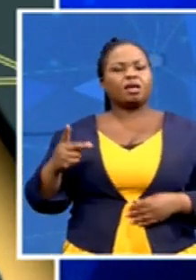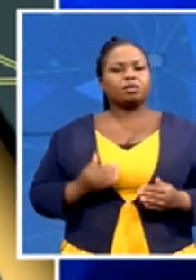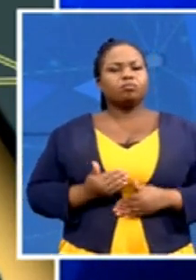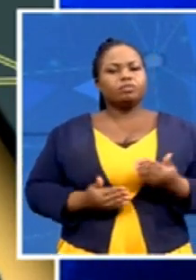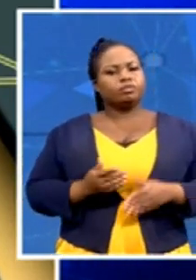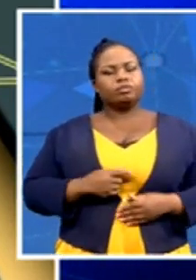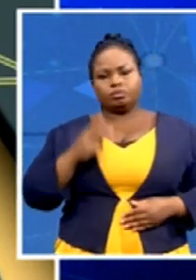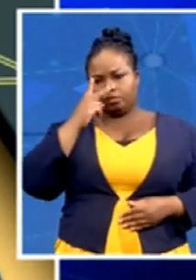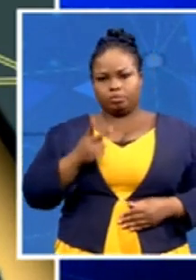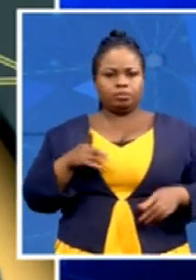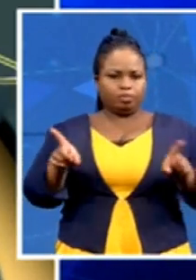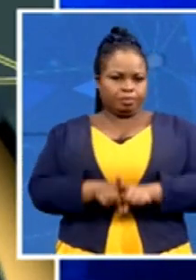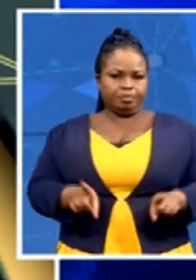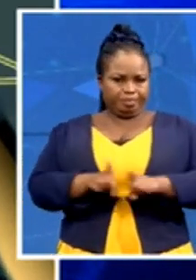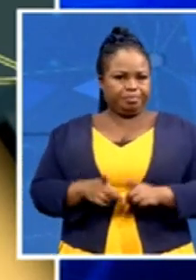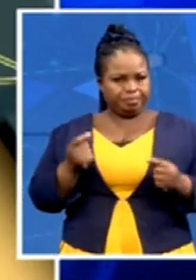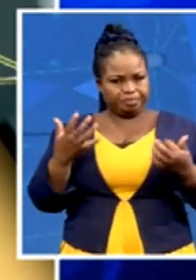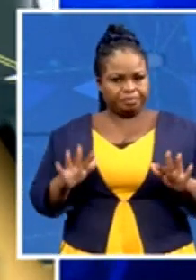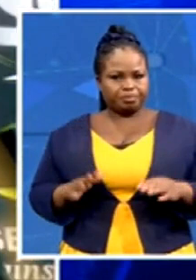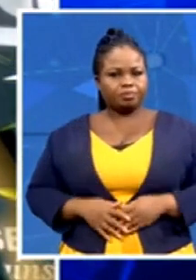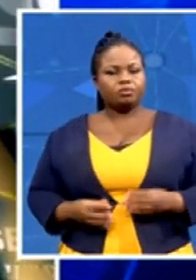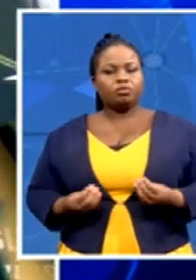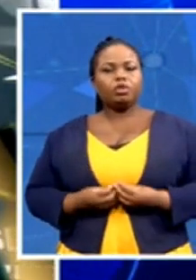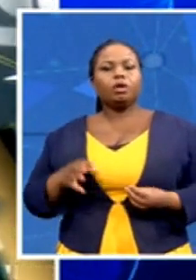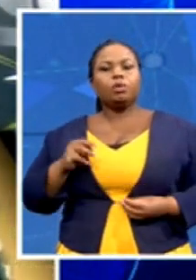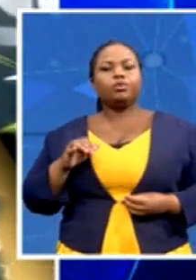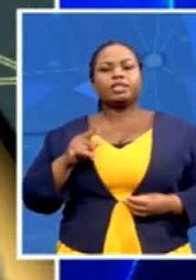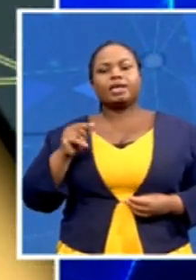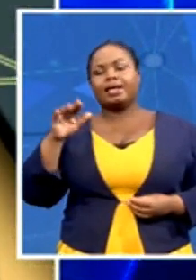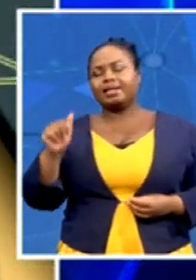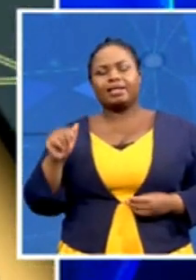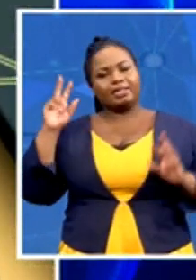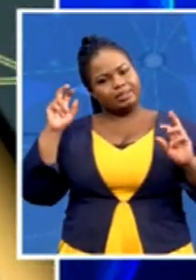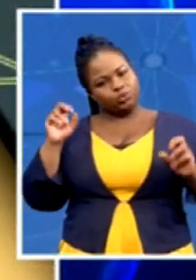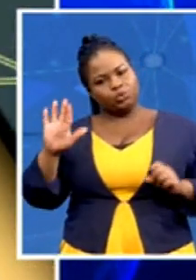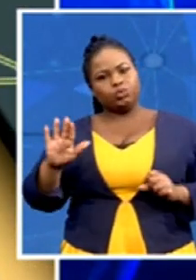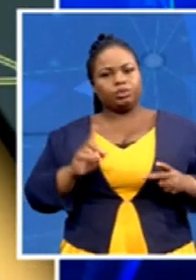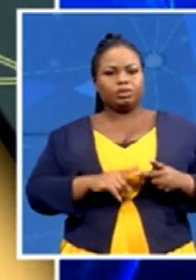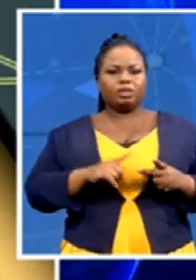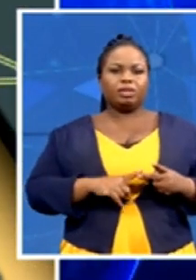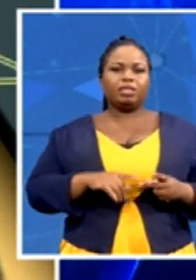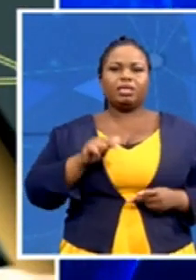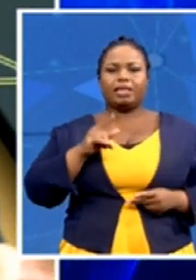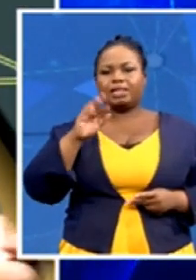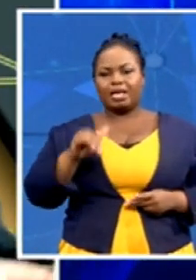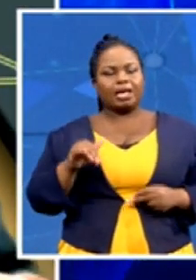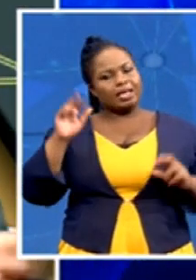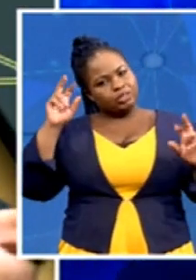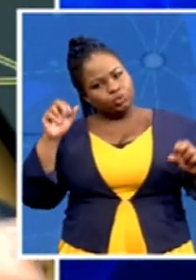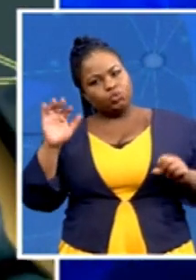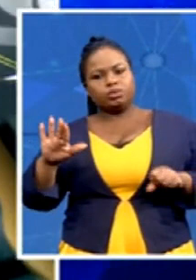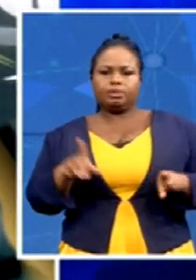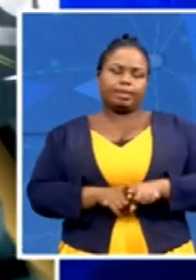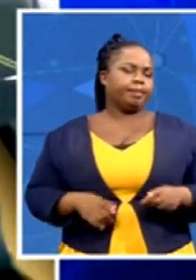with them Sagala matter. We have done the same when we're dealing with the Hlathi matter. We will do that. It doesn't mean that